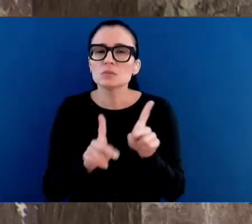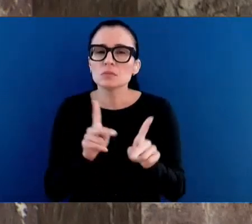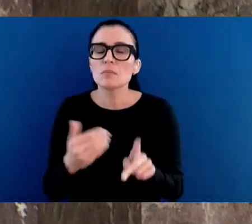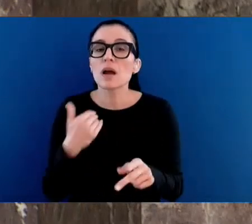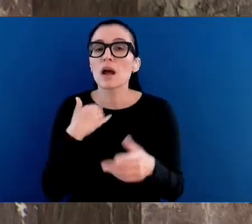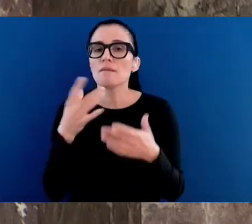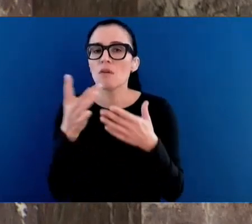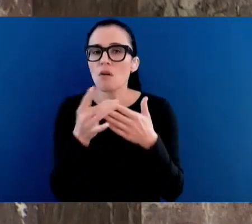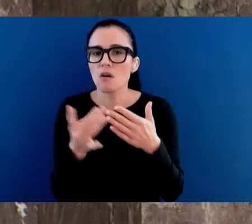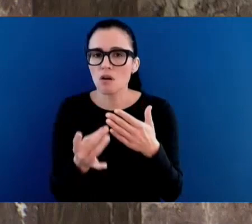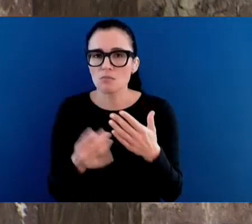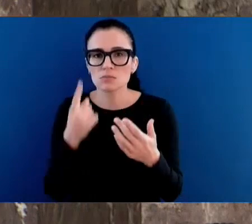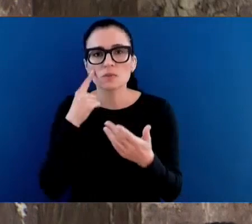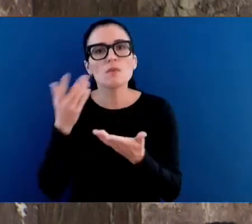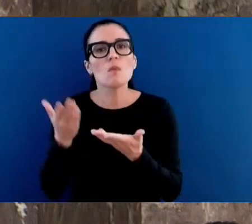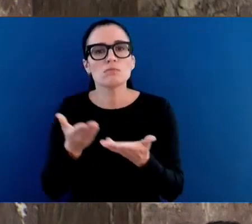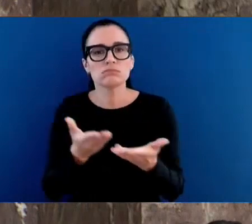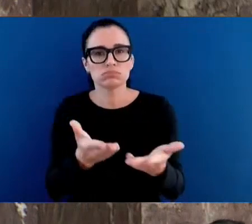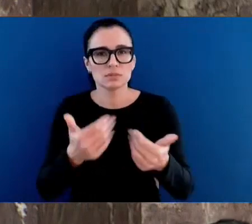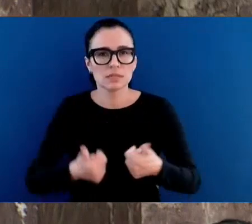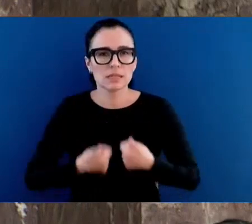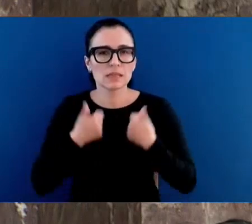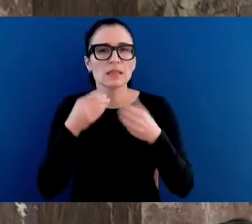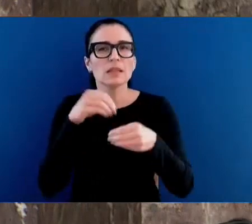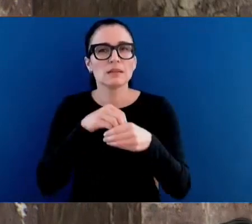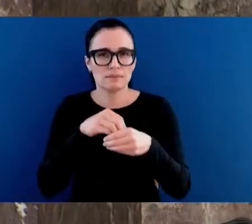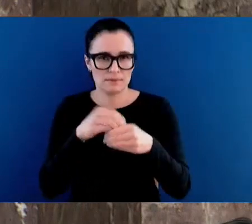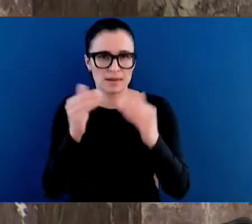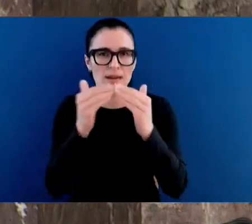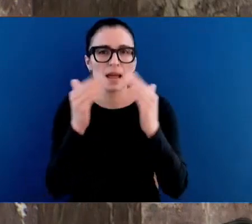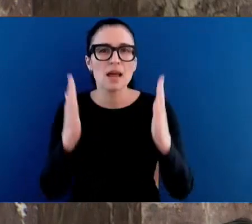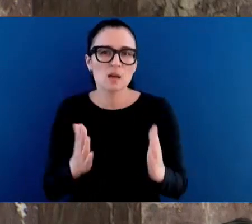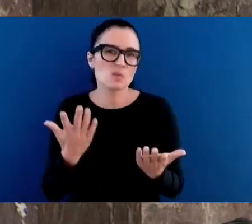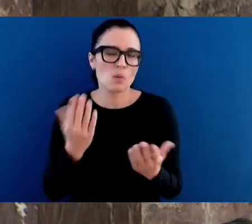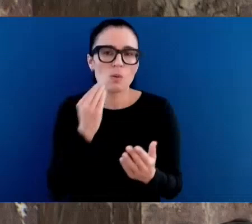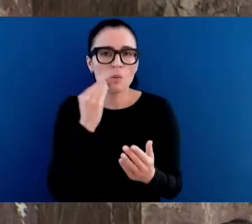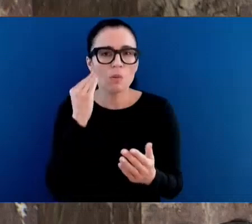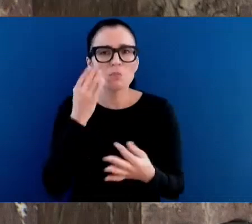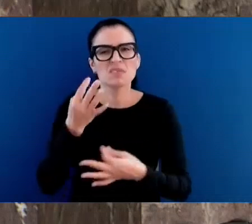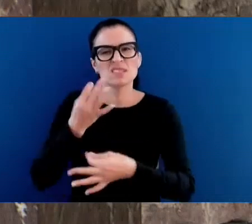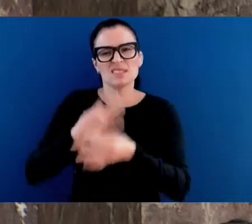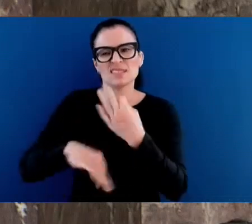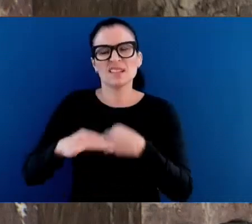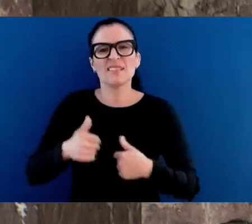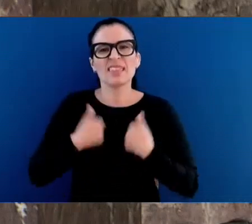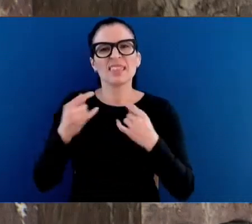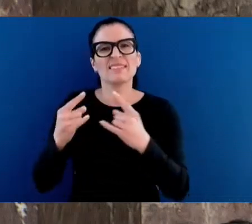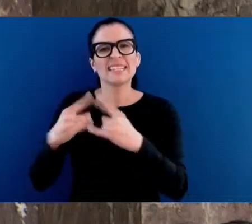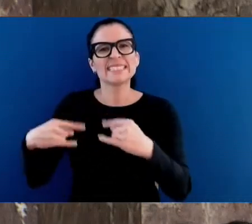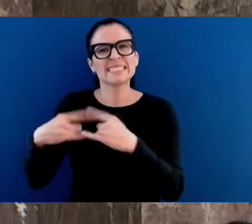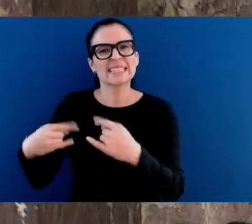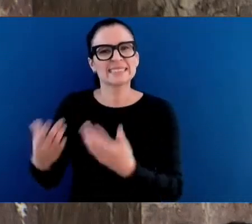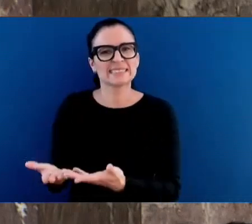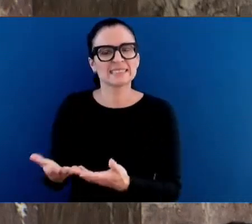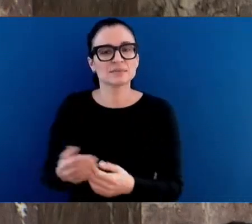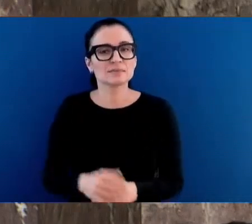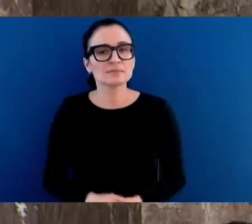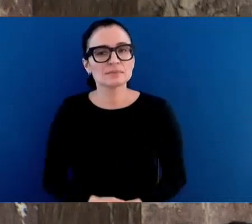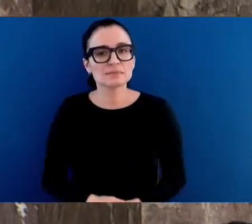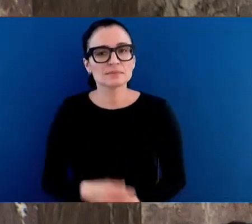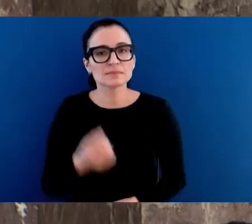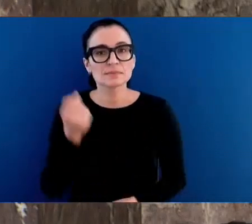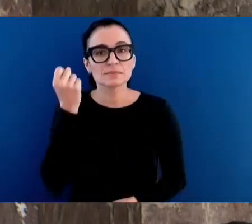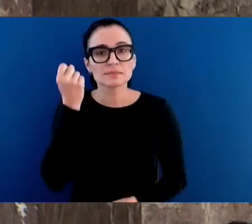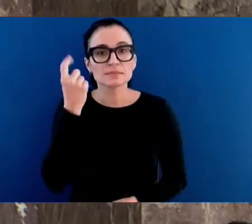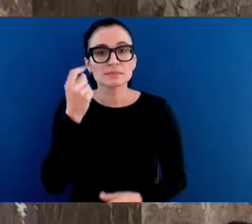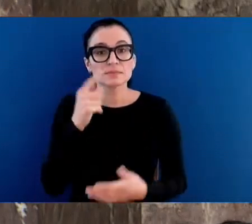agree to build housing. It takes time for that housing to be built. And when you have a challenging situation, you've got to act quick. The previous government, when the member was